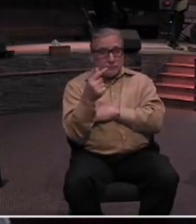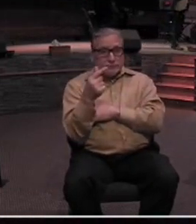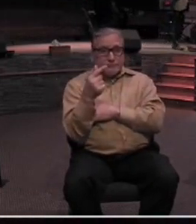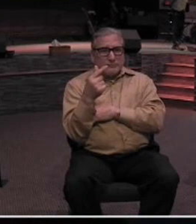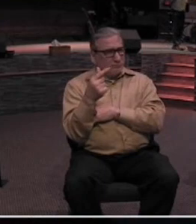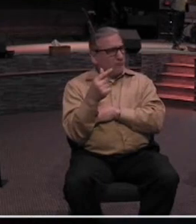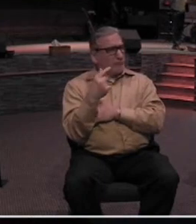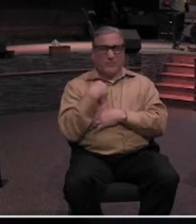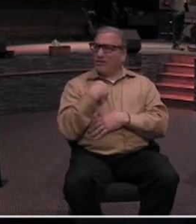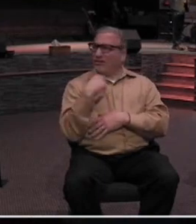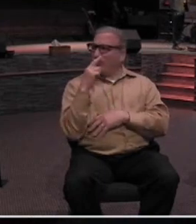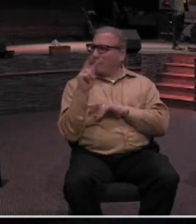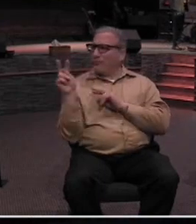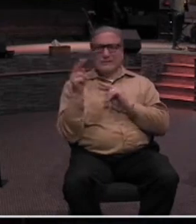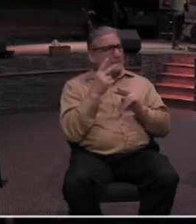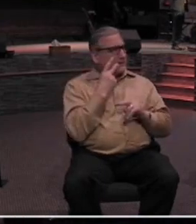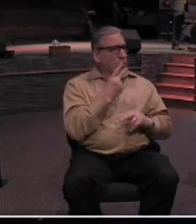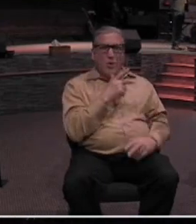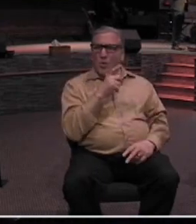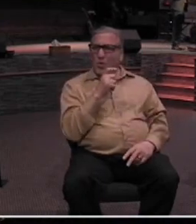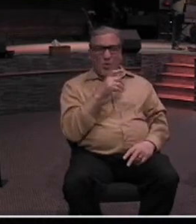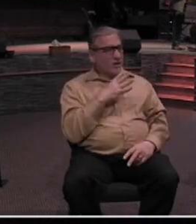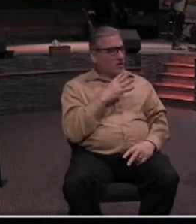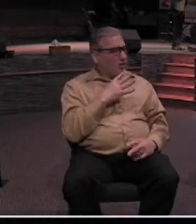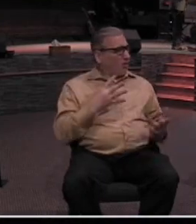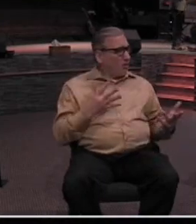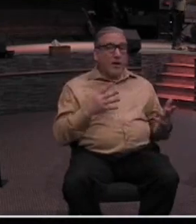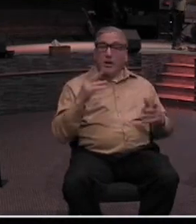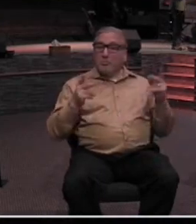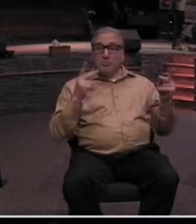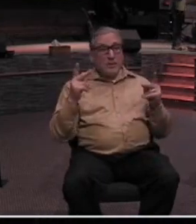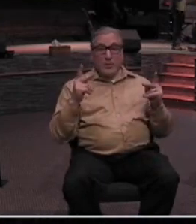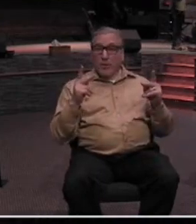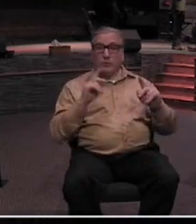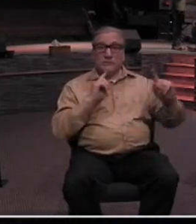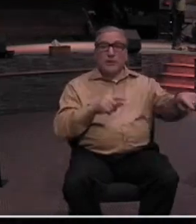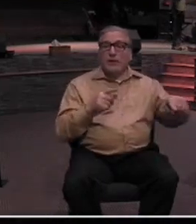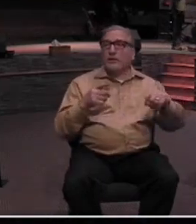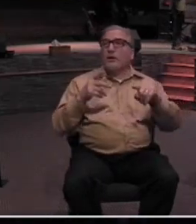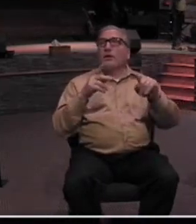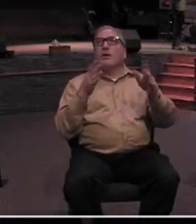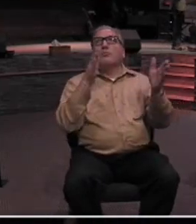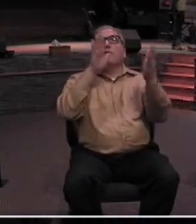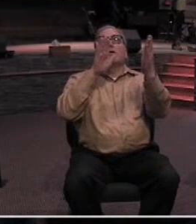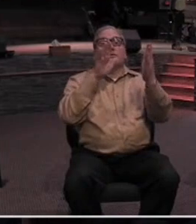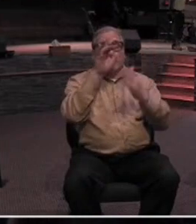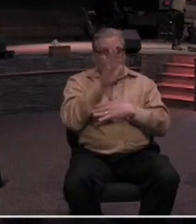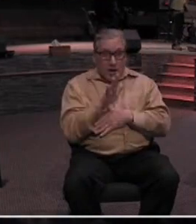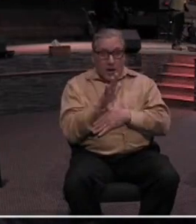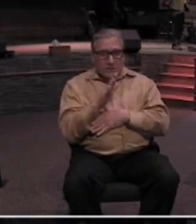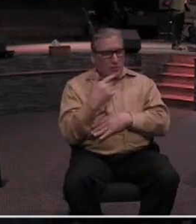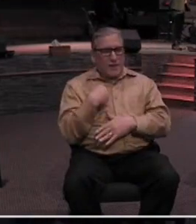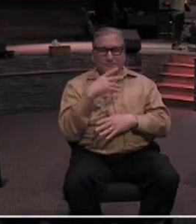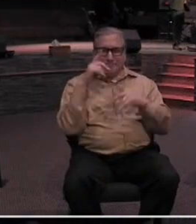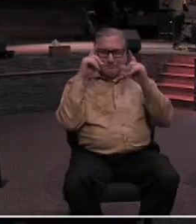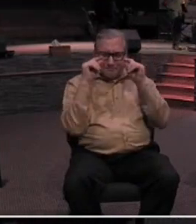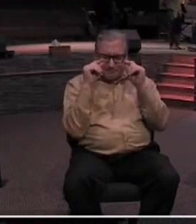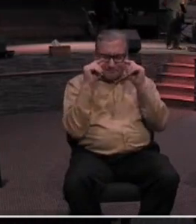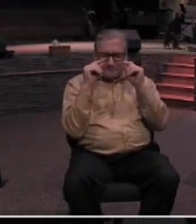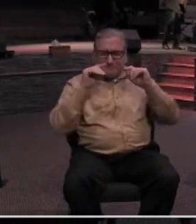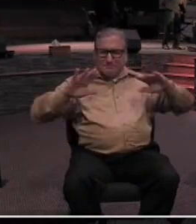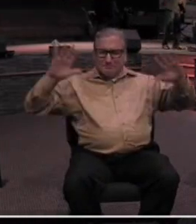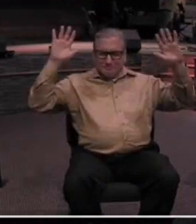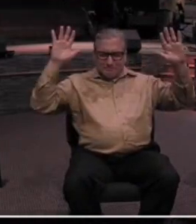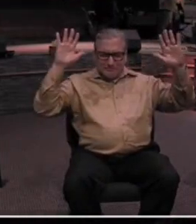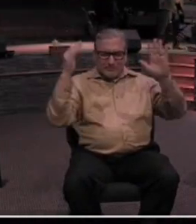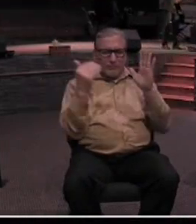I looked around to see who it was talking to me, but people were responding to the presence of God. And so I closed my eyes, I lifted up my hands